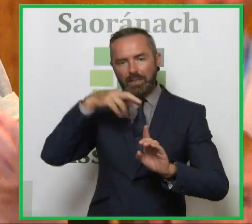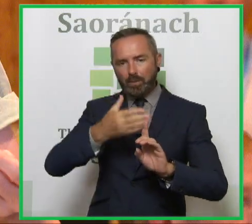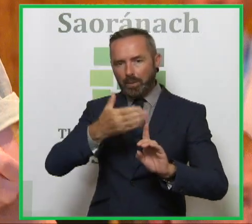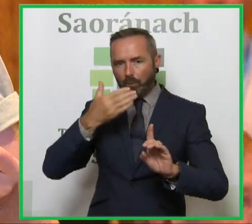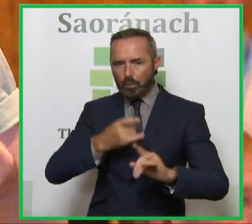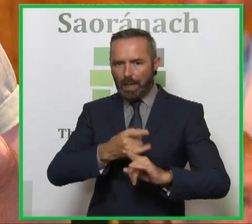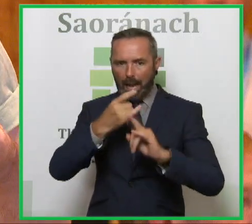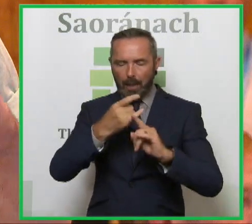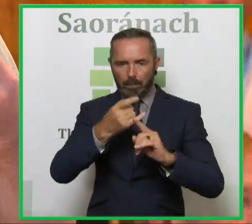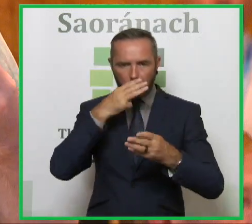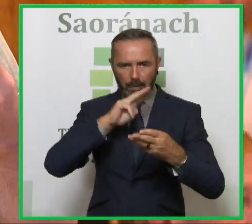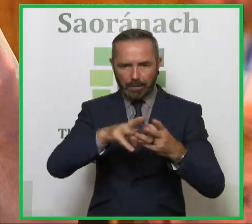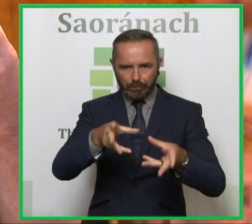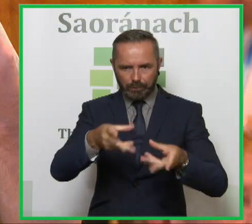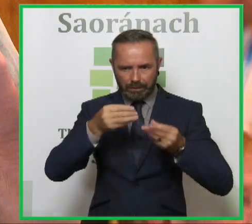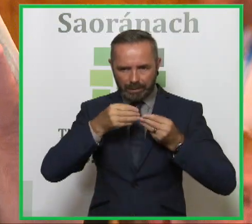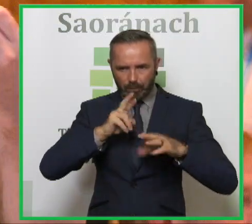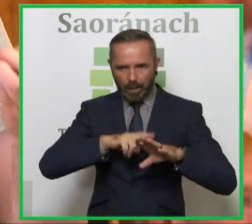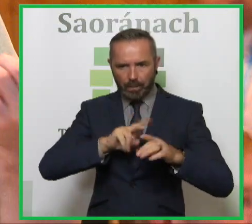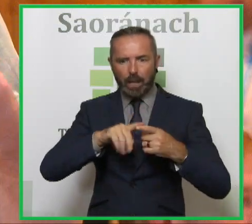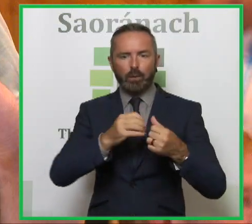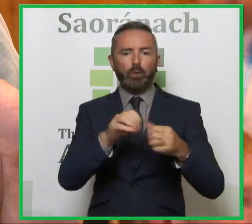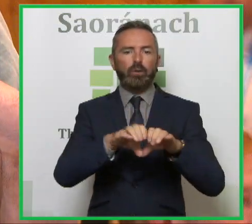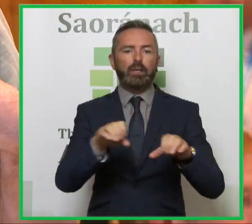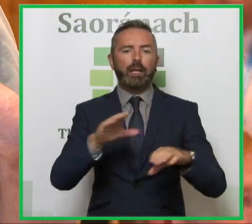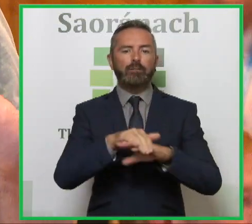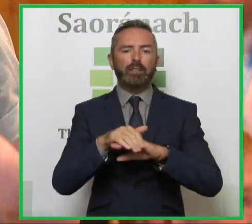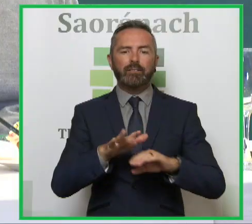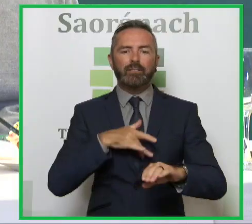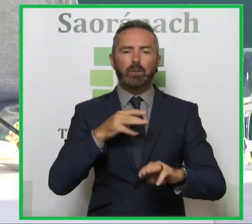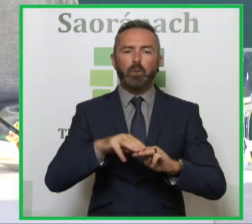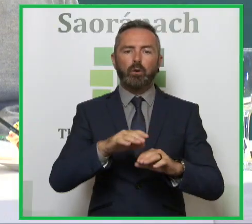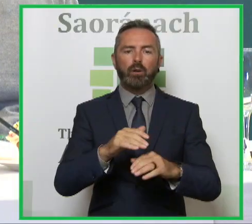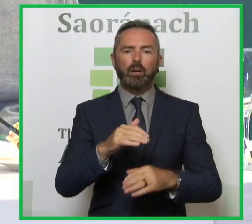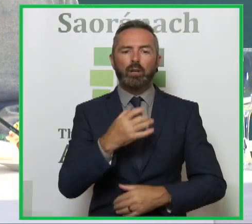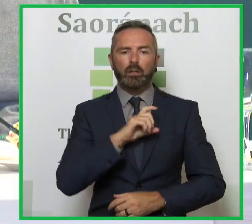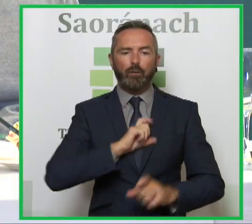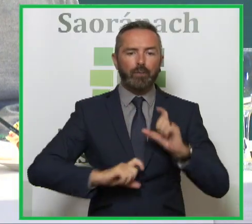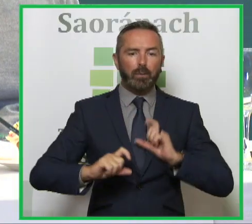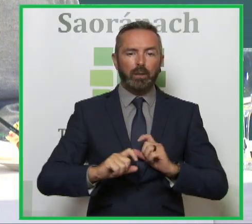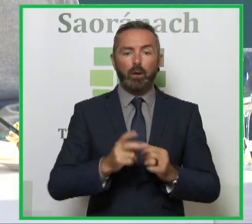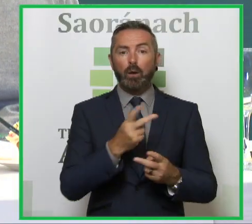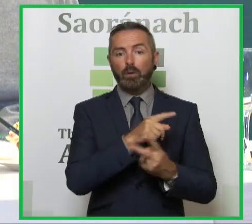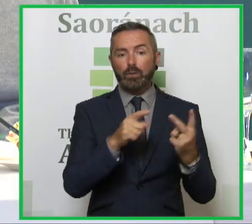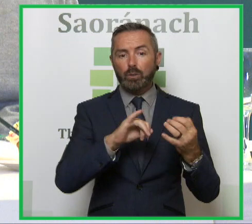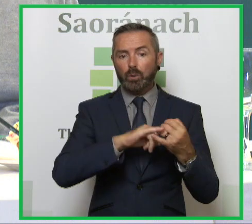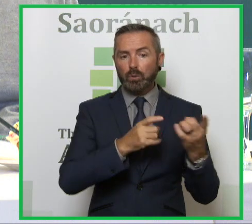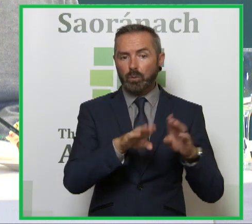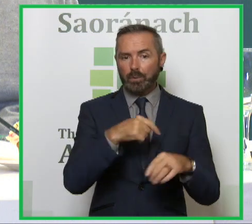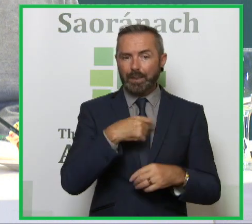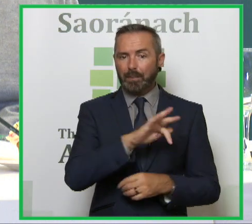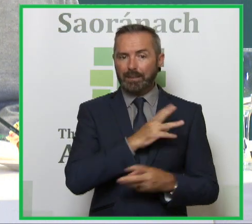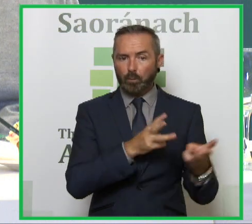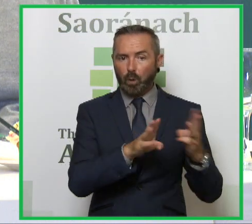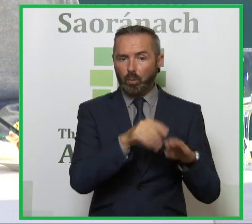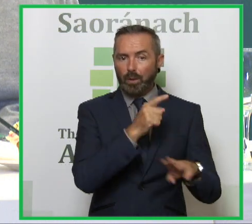the message better, make you and your other classmates feel more comfortable? Well, the two teachers who did it with me, I had actually worked with them